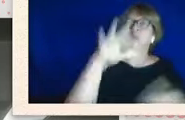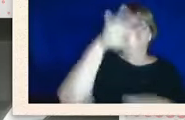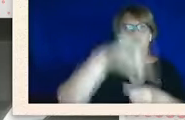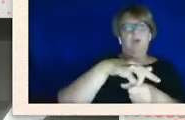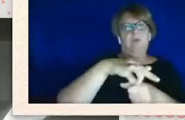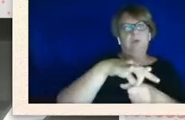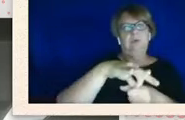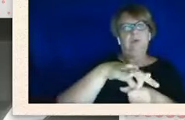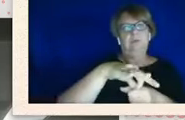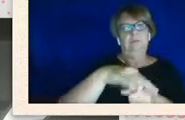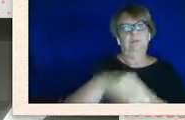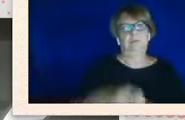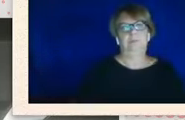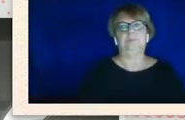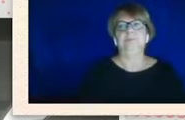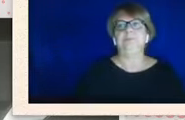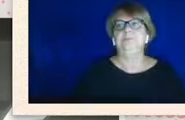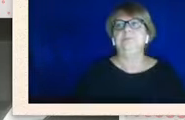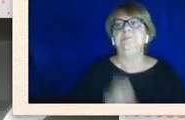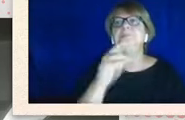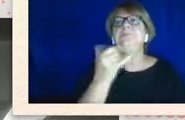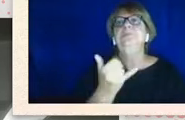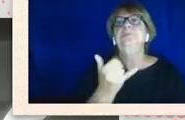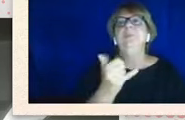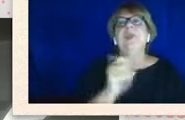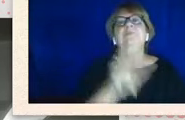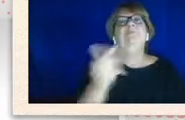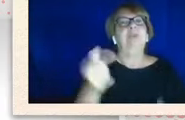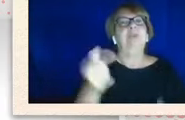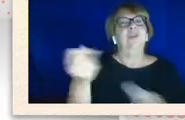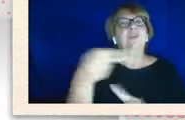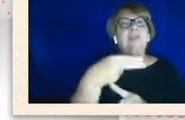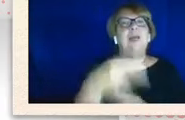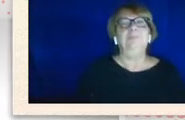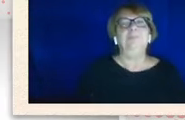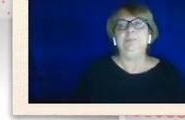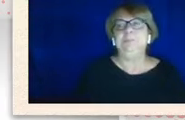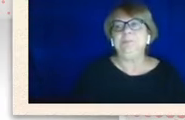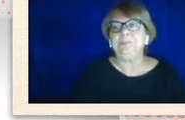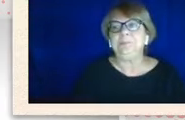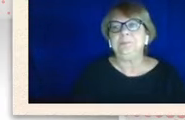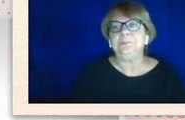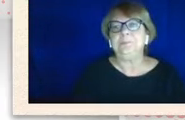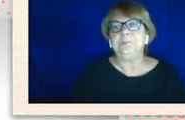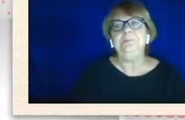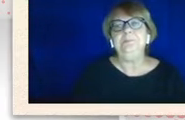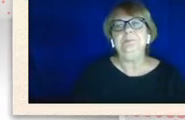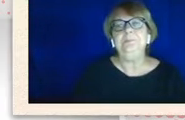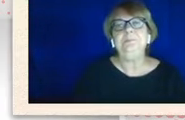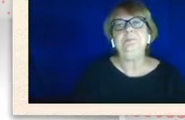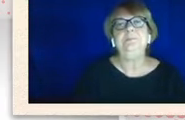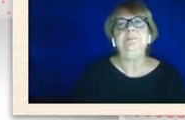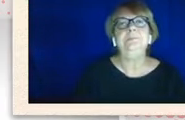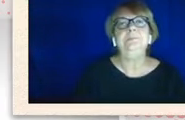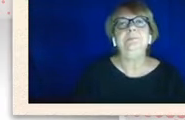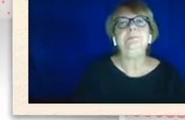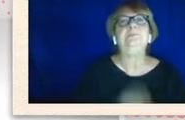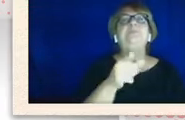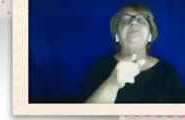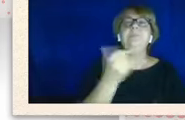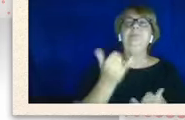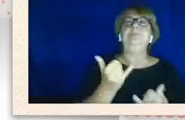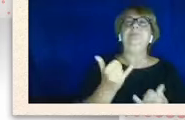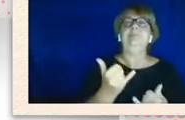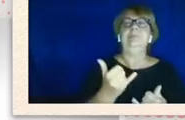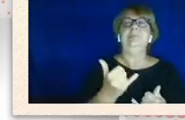All right, let me see if I can get the slide to go. All right. the next slide, I'm going to switch it to